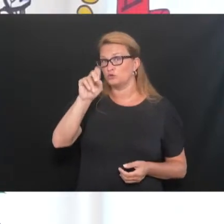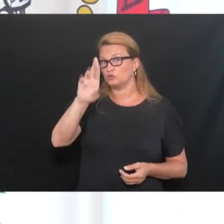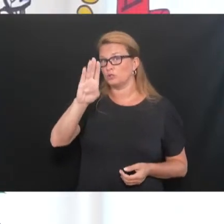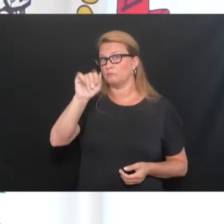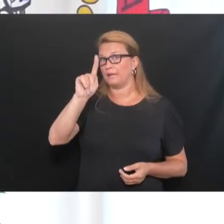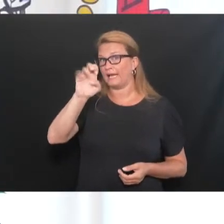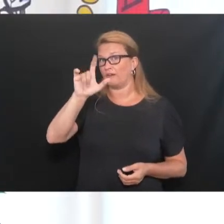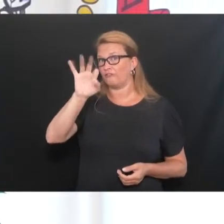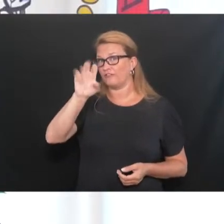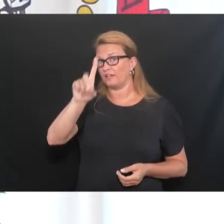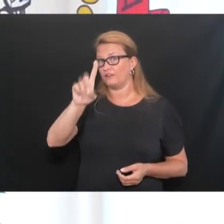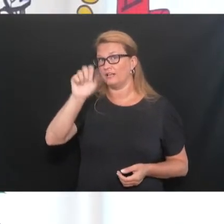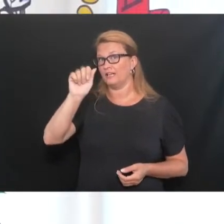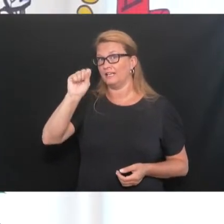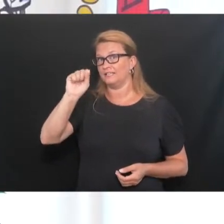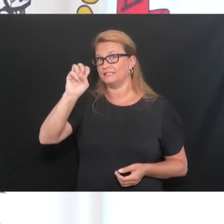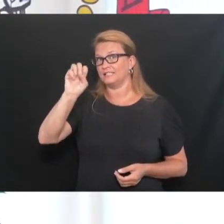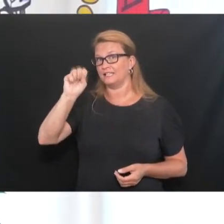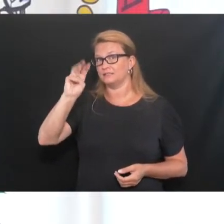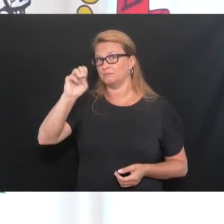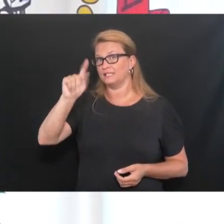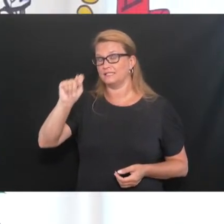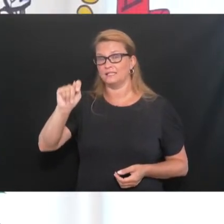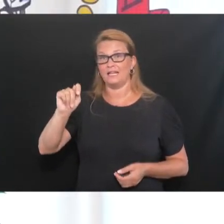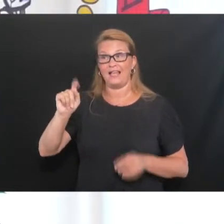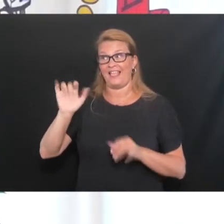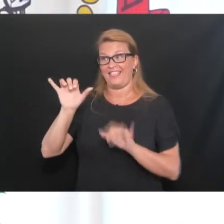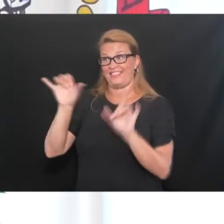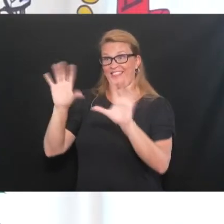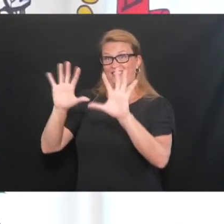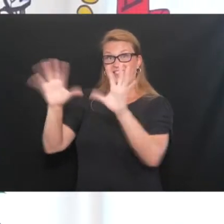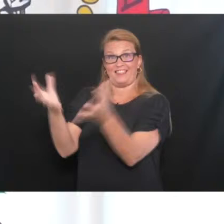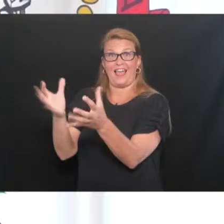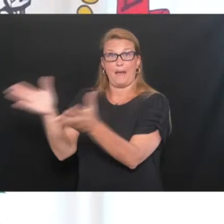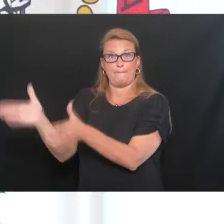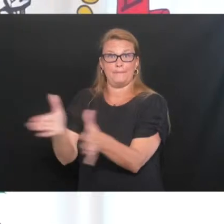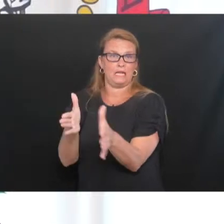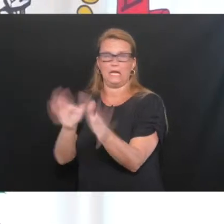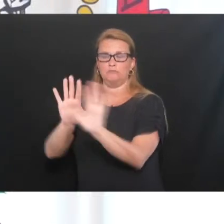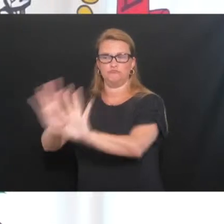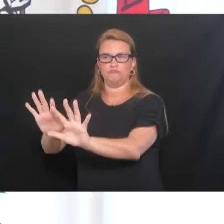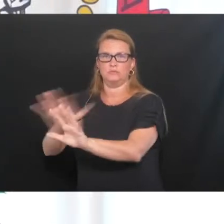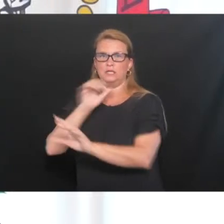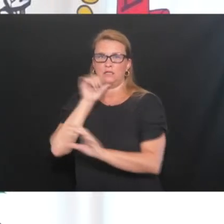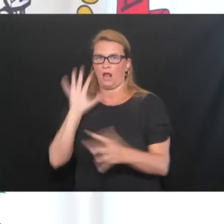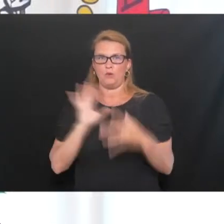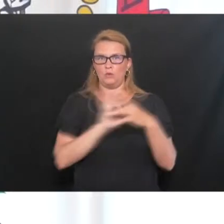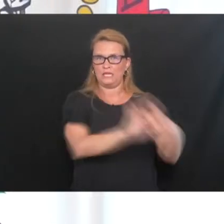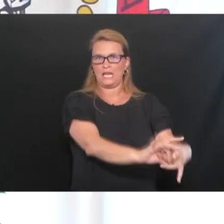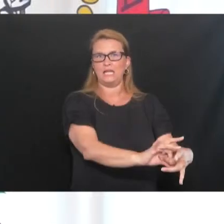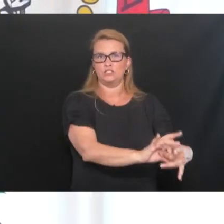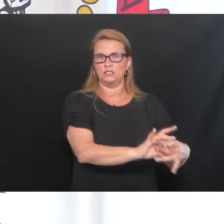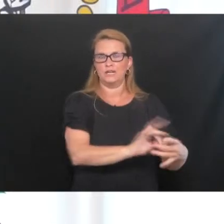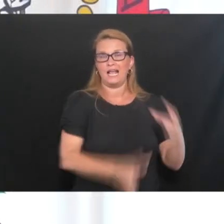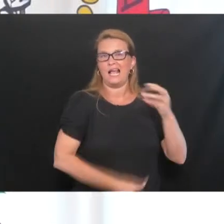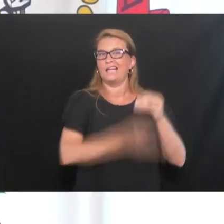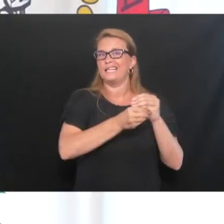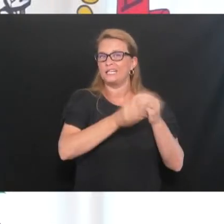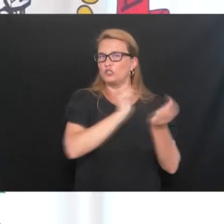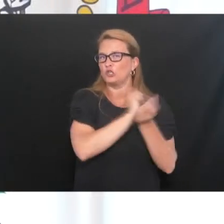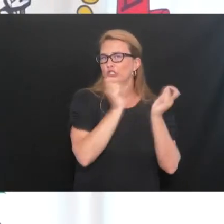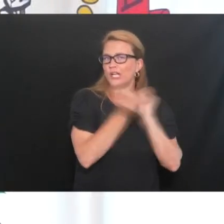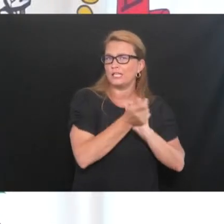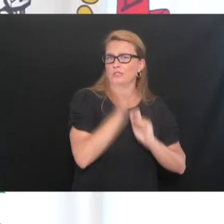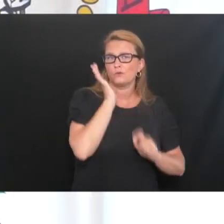you know, that doesn't really have anything to do with what you're talking about as far as additional mitigation measures and